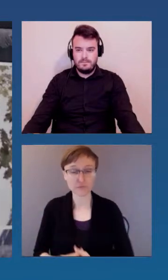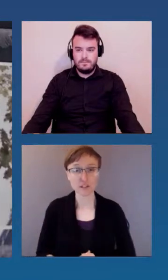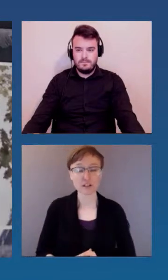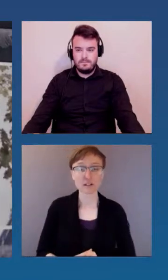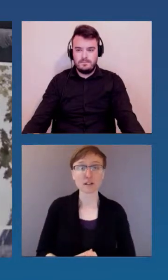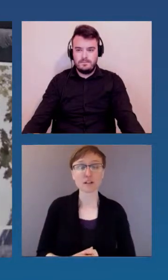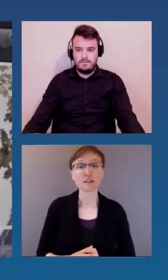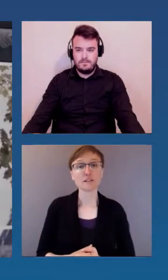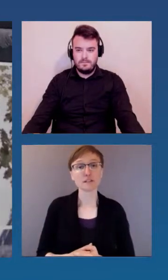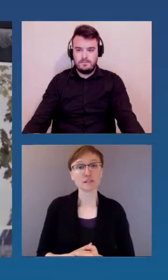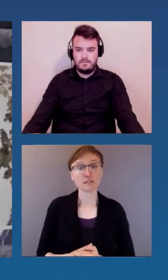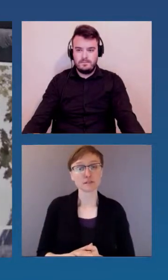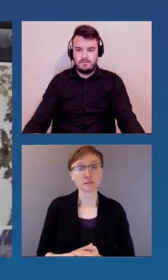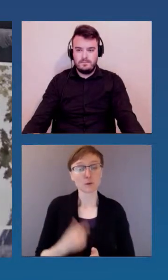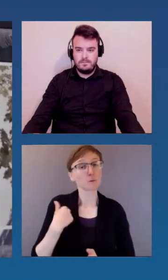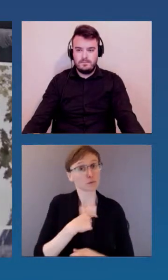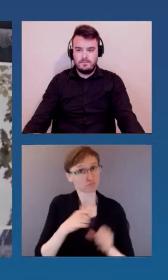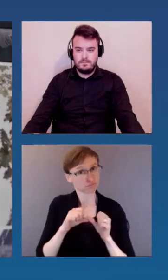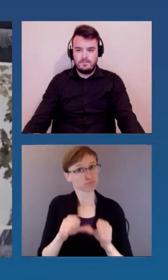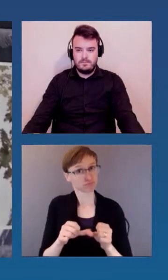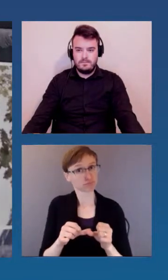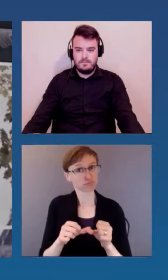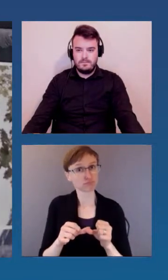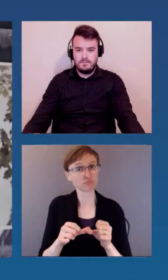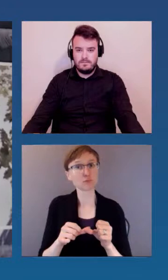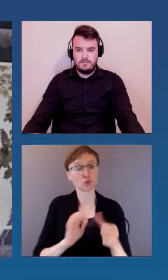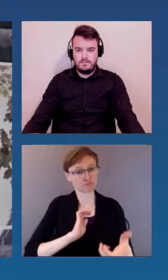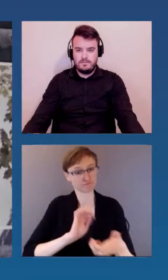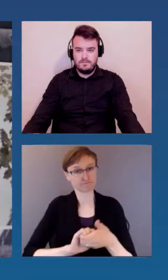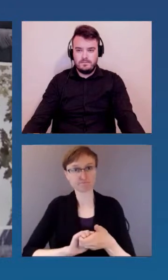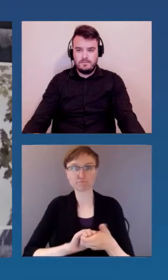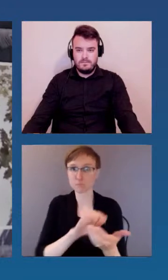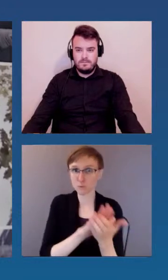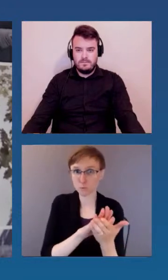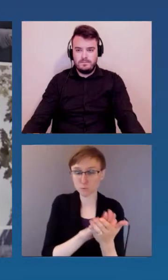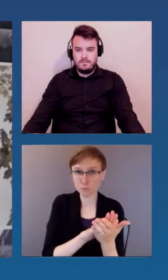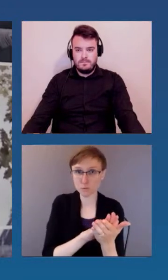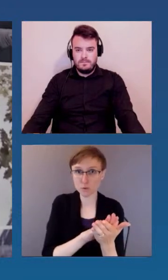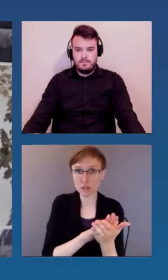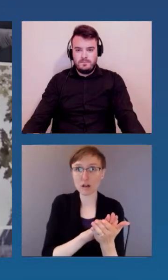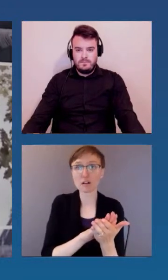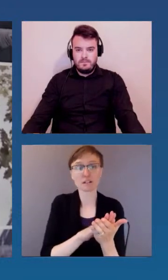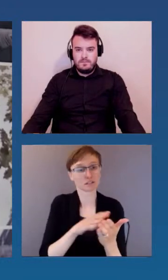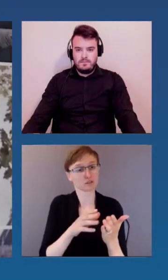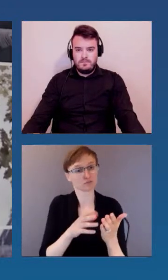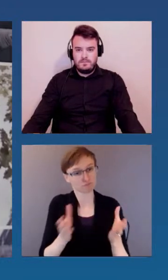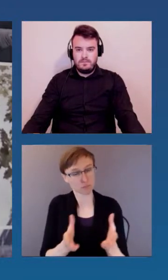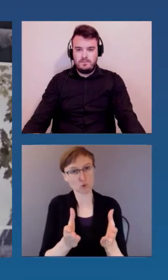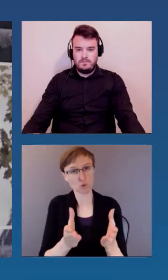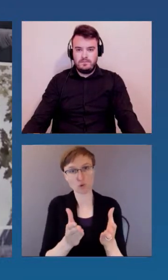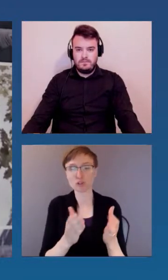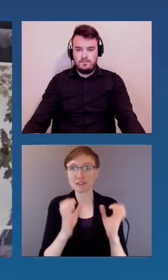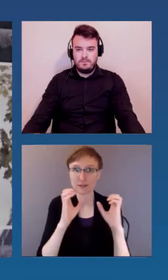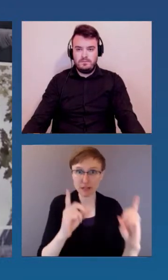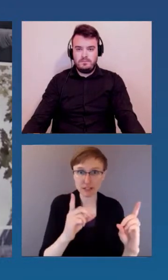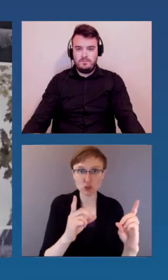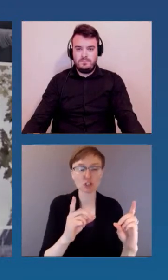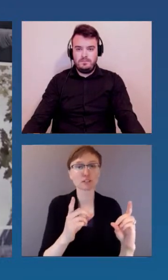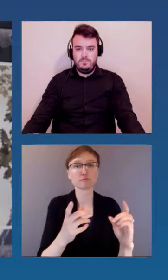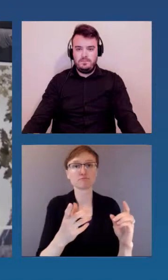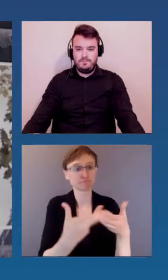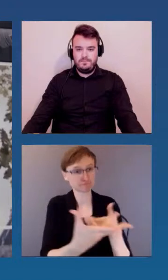parties. Police and Ottawa bylaw can issue fines up to $1,000. And we will do so if